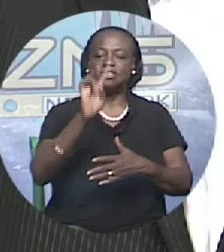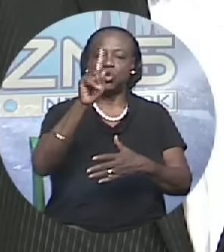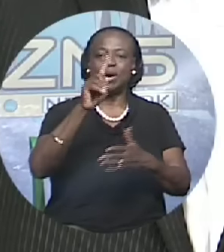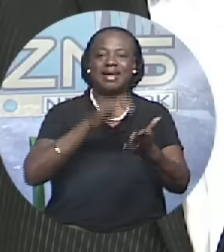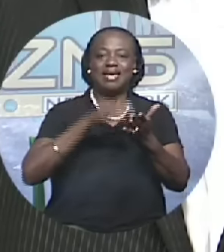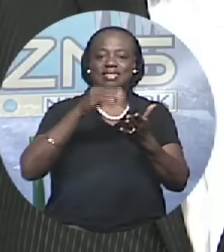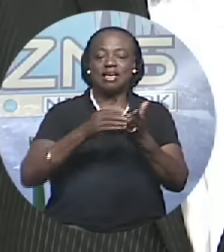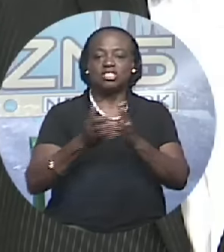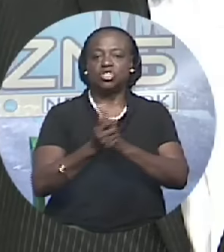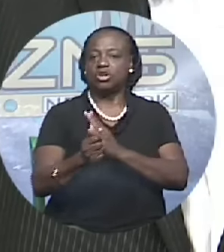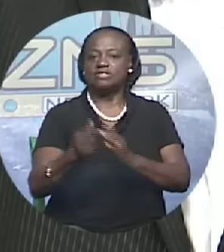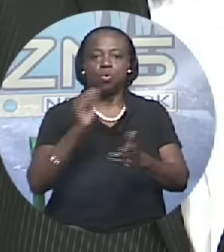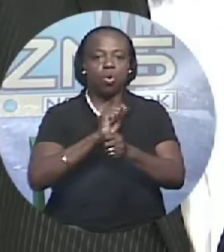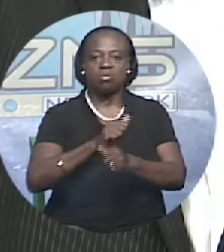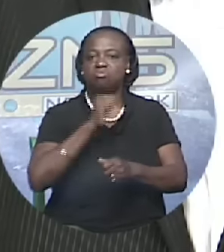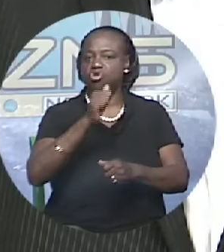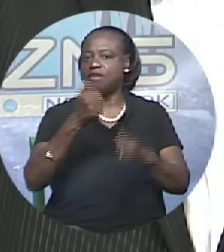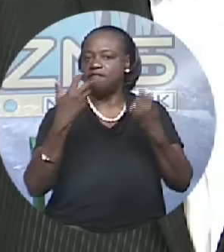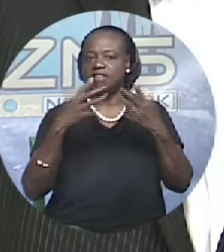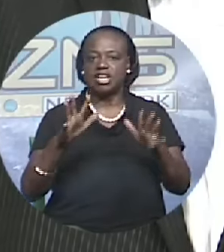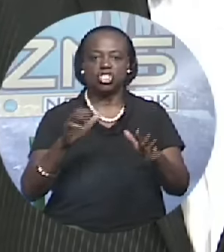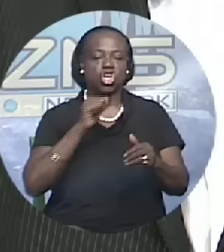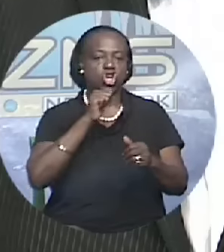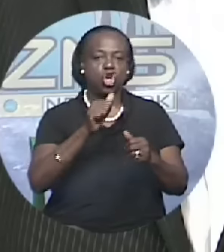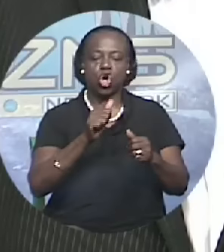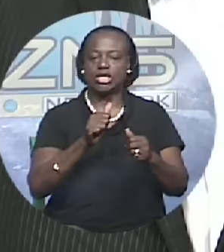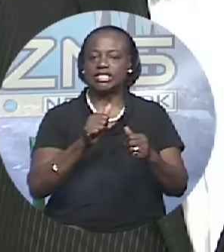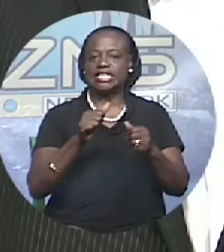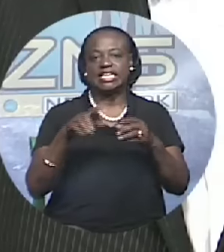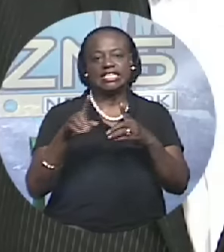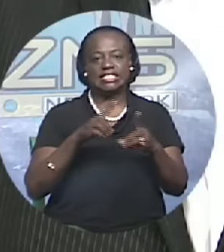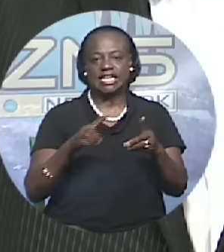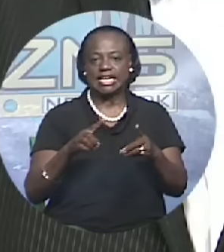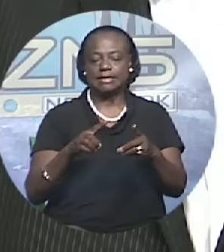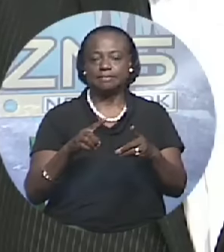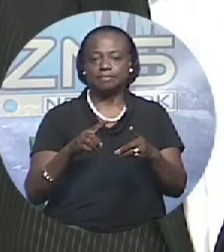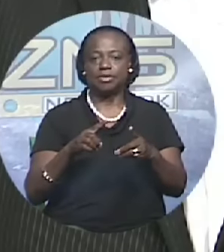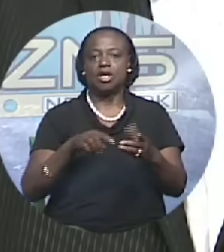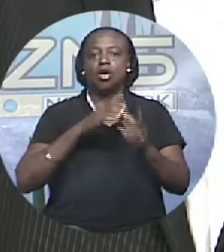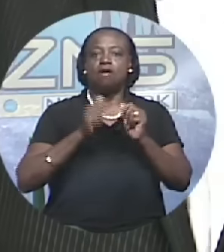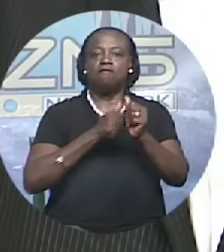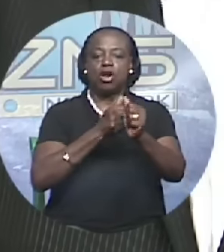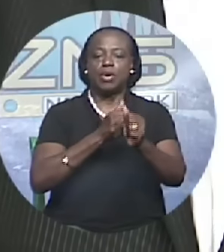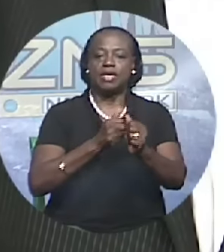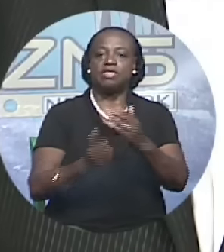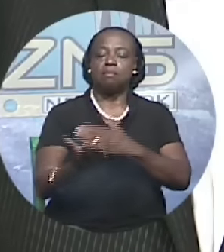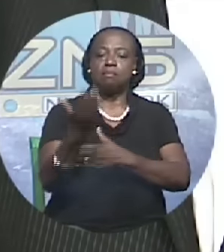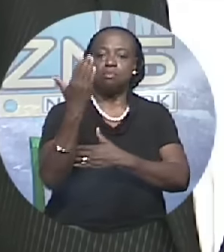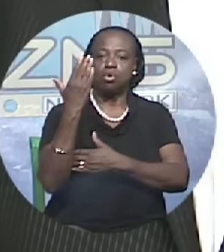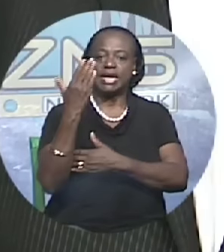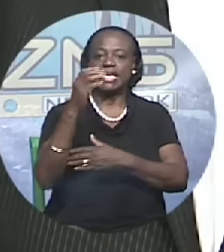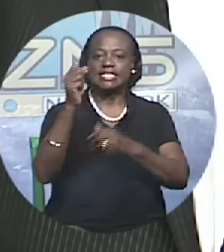$171,000 for work that was not complete or not done. Following the morning hearing, PAC Chairman Hubert